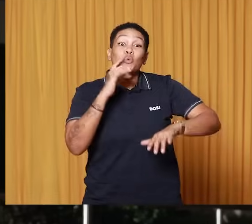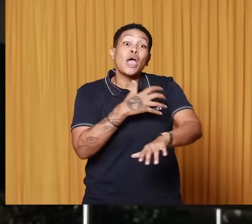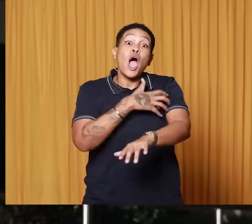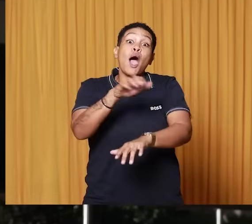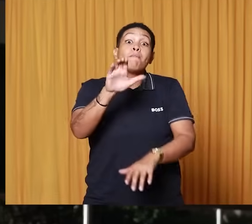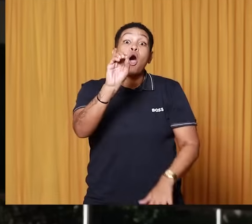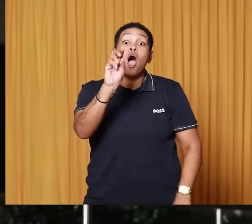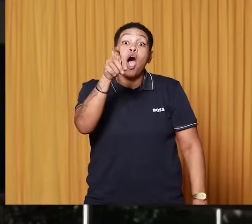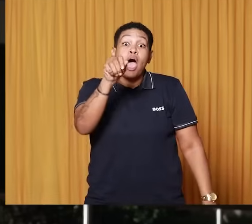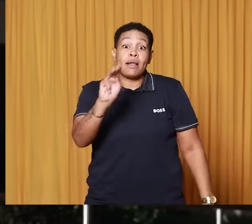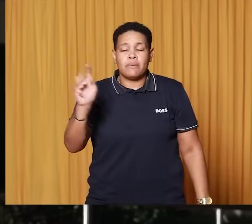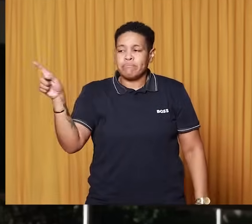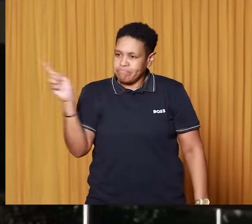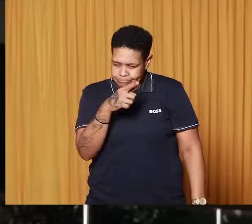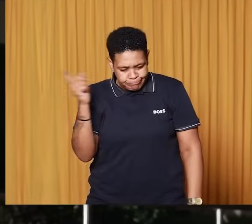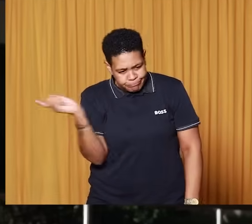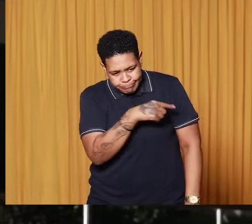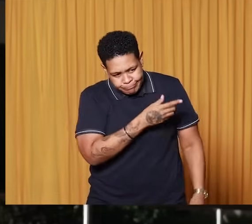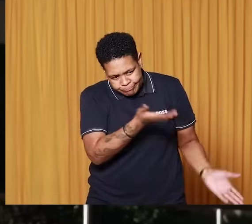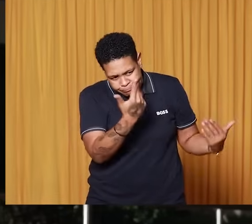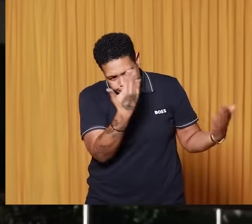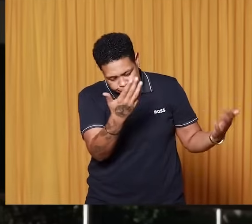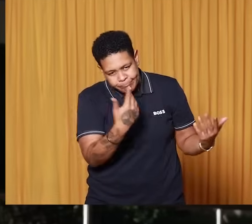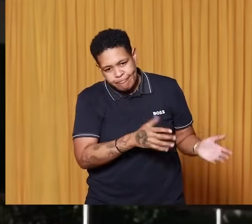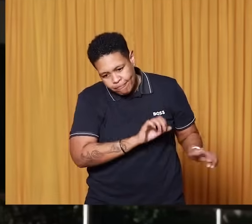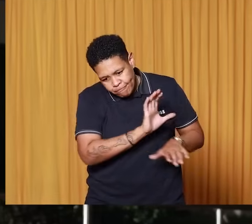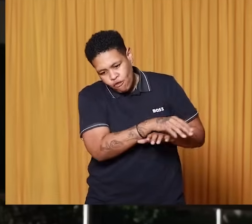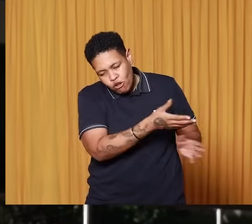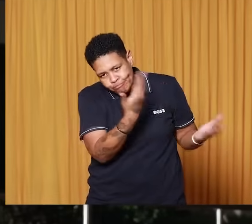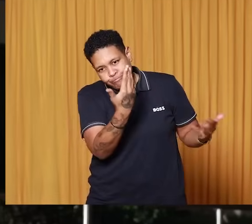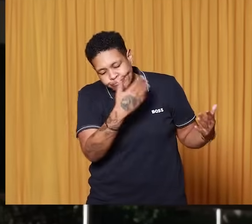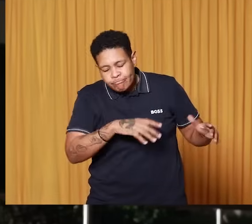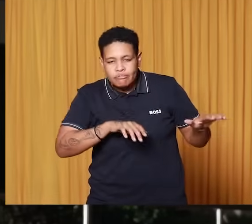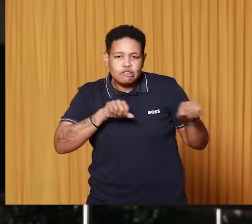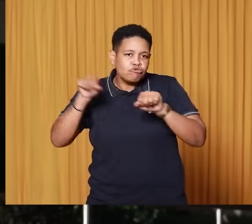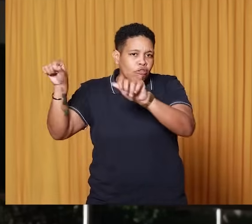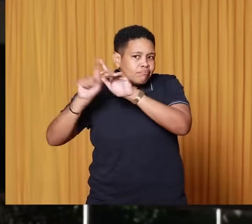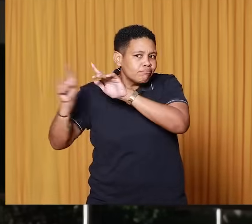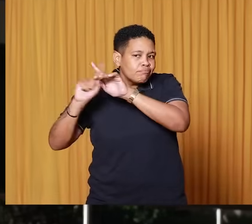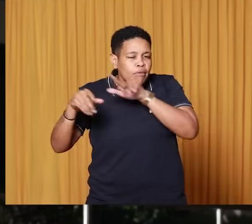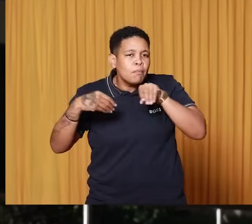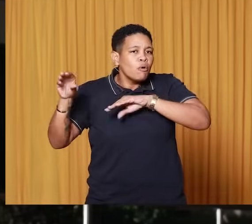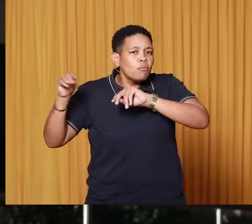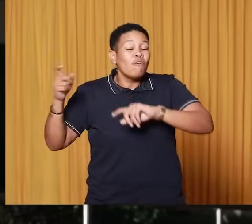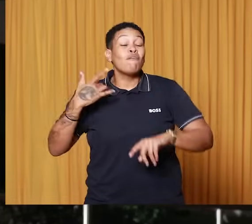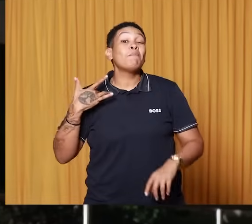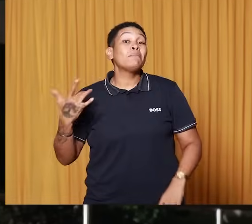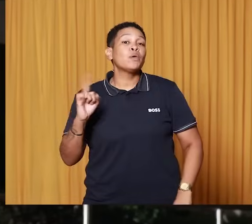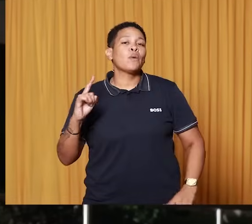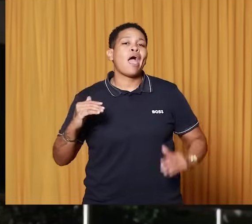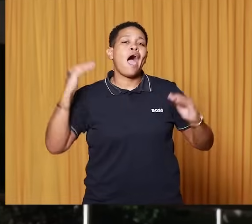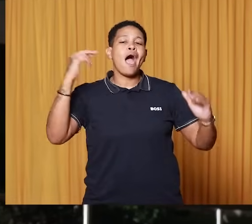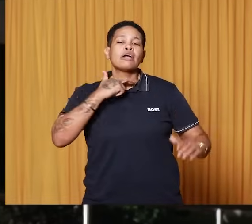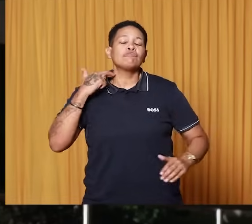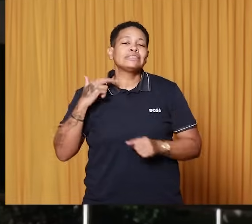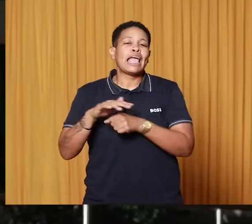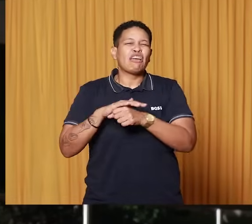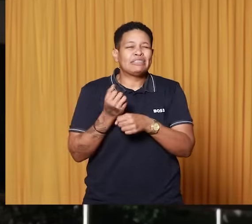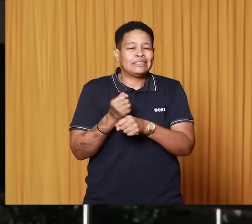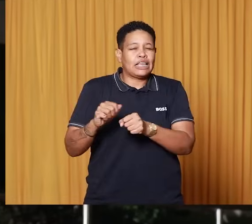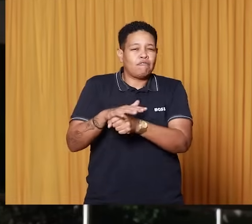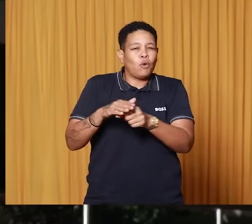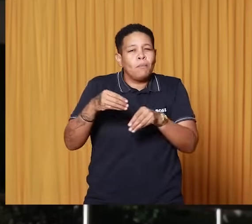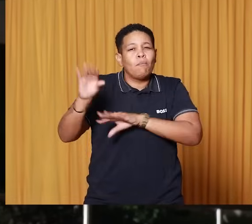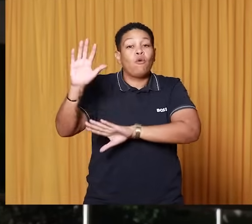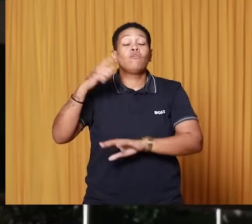empower ODPEM to act as necessary to have persons evacuated from high-risk areas to save lives. We have